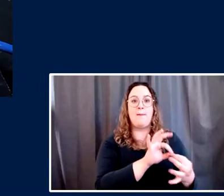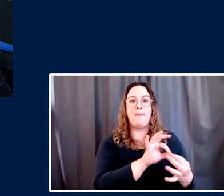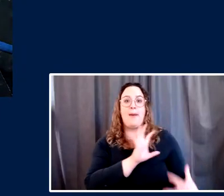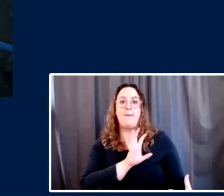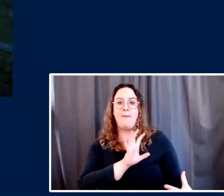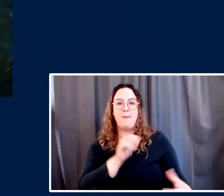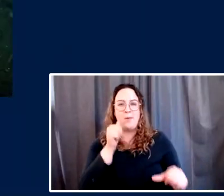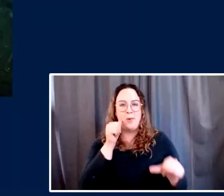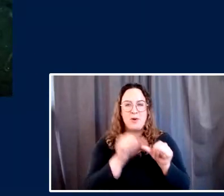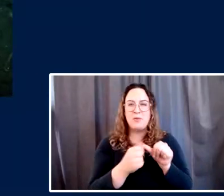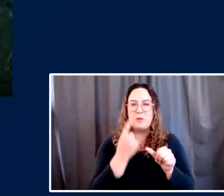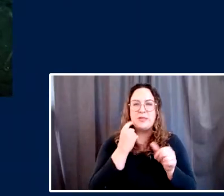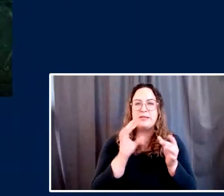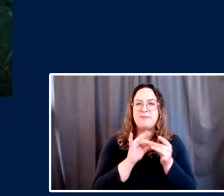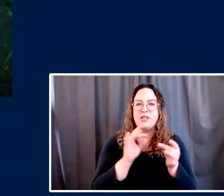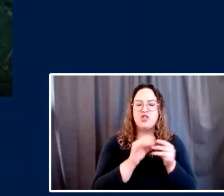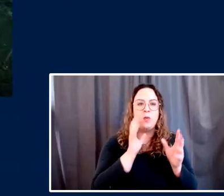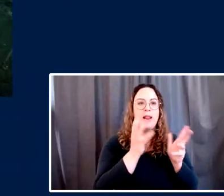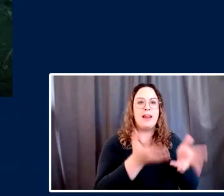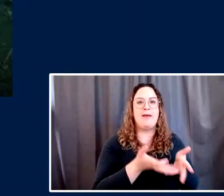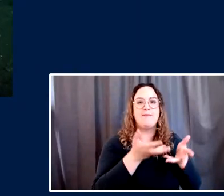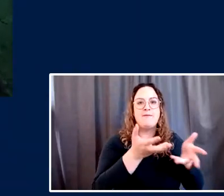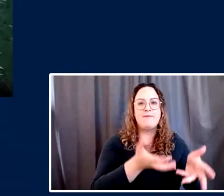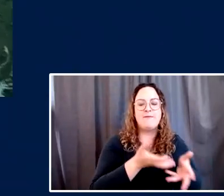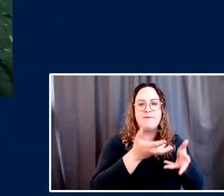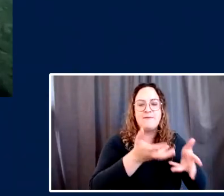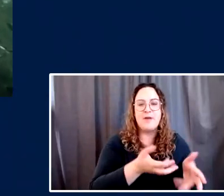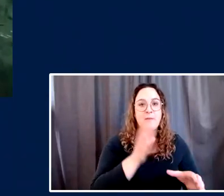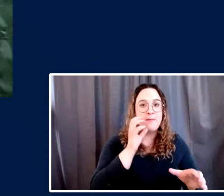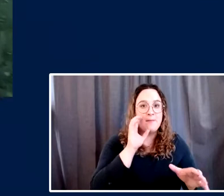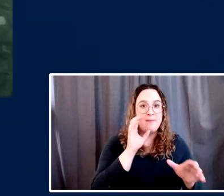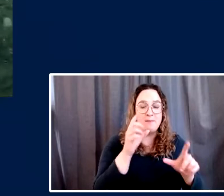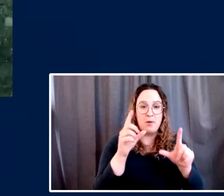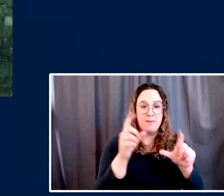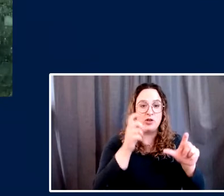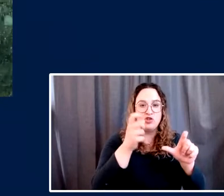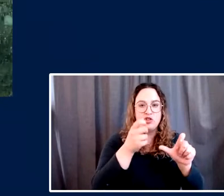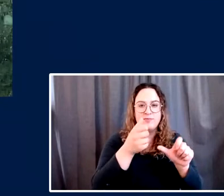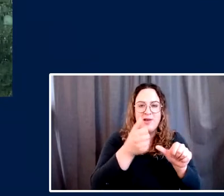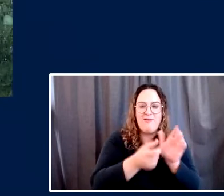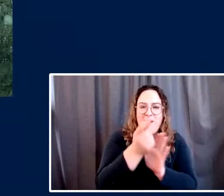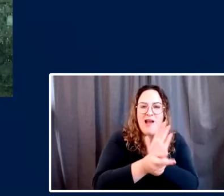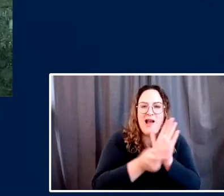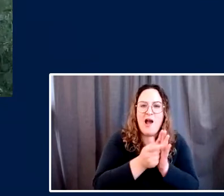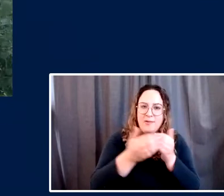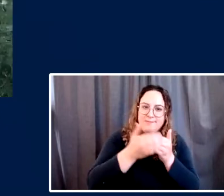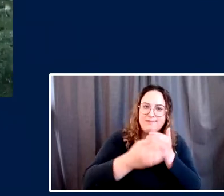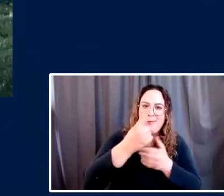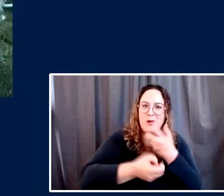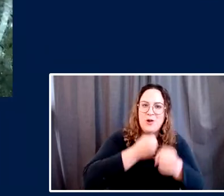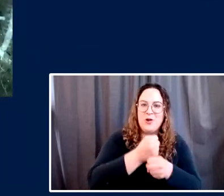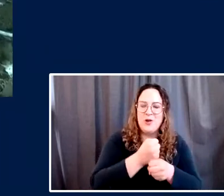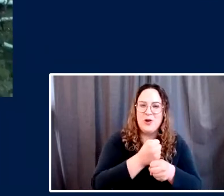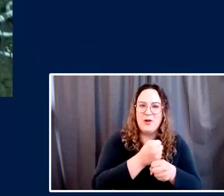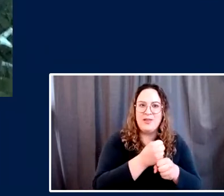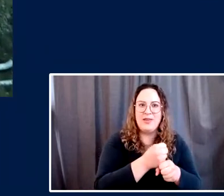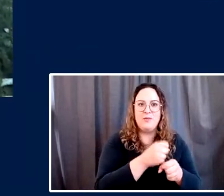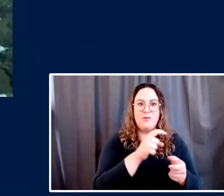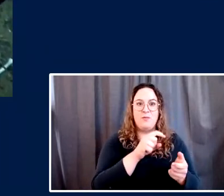Dr. Barry was saying it takes a picture an hour, every hour for the next year. We really need those images to be